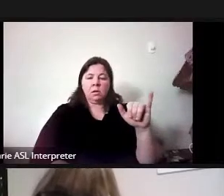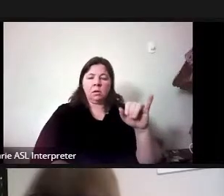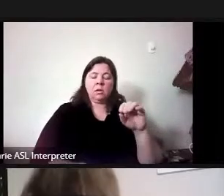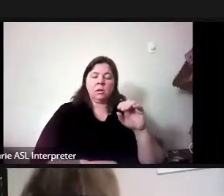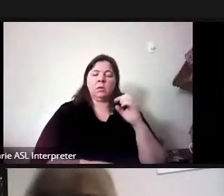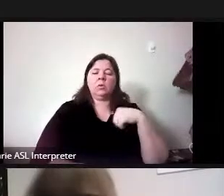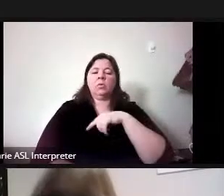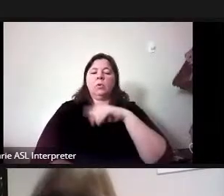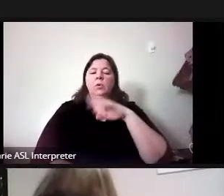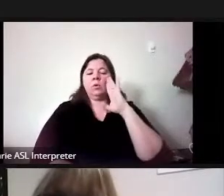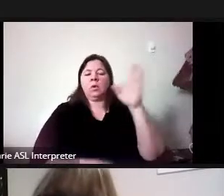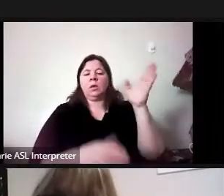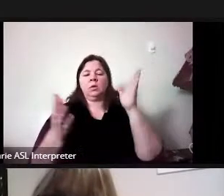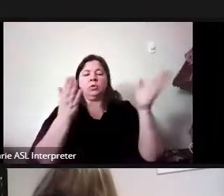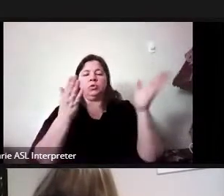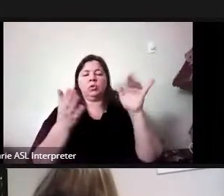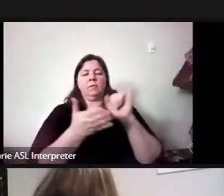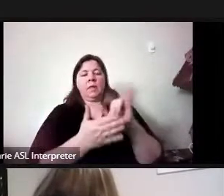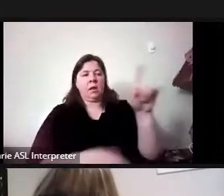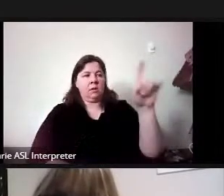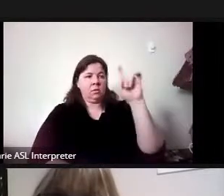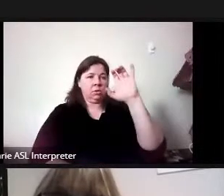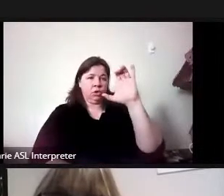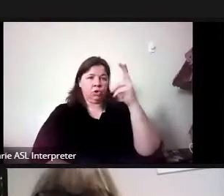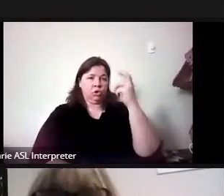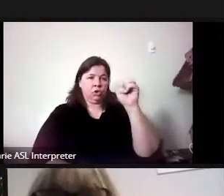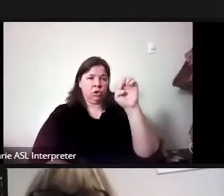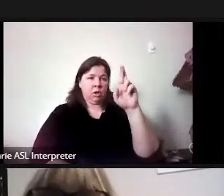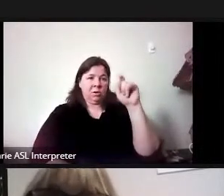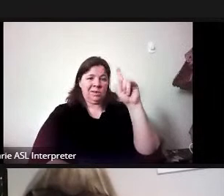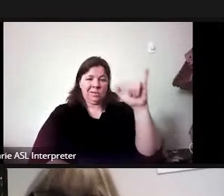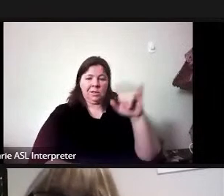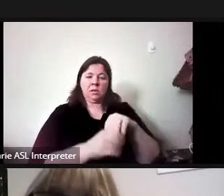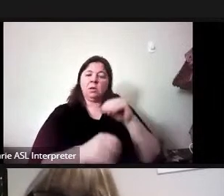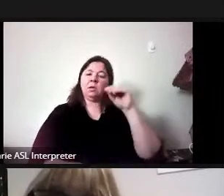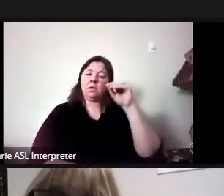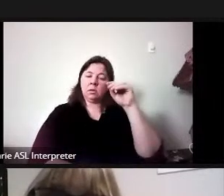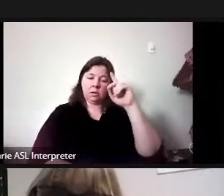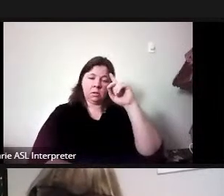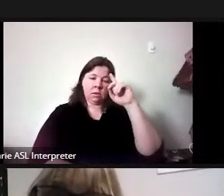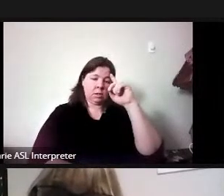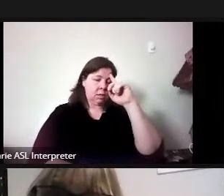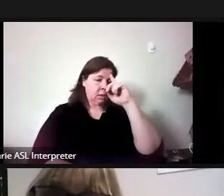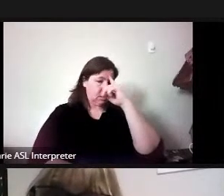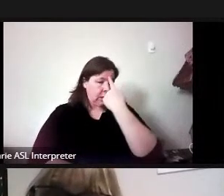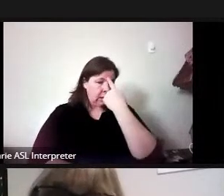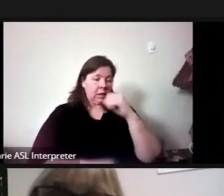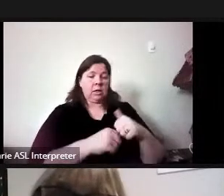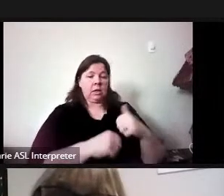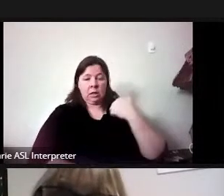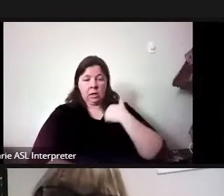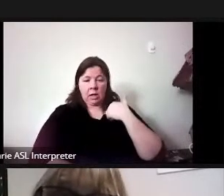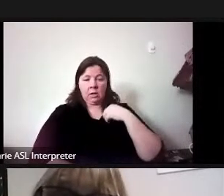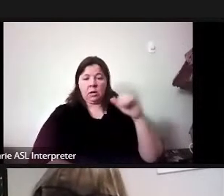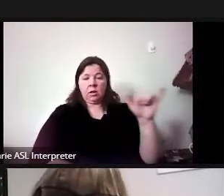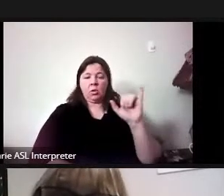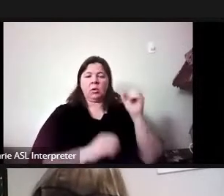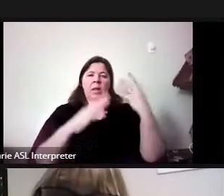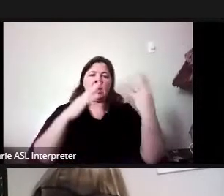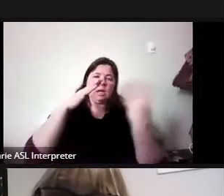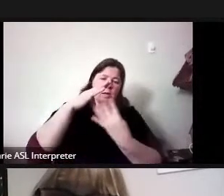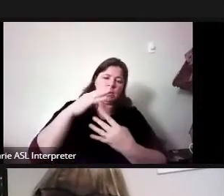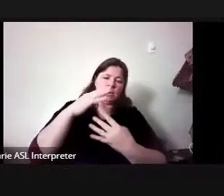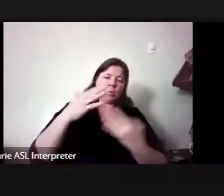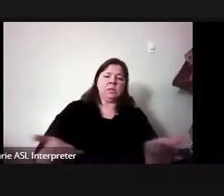we'll going to register that charity in India also, and in Canada also. We have so many immigrants over